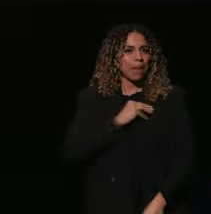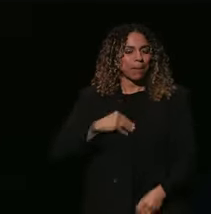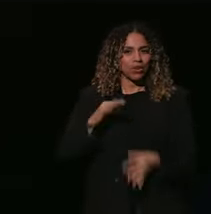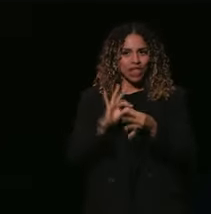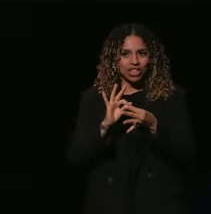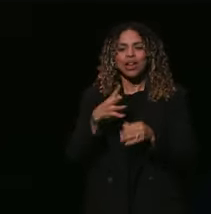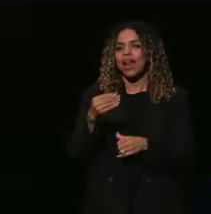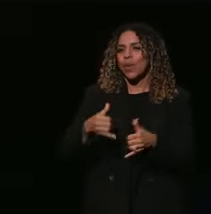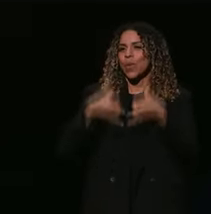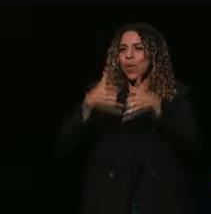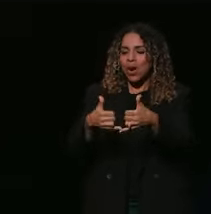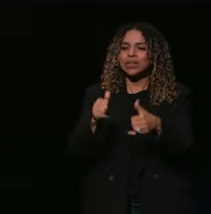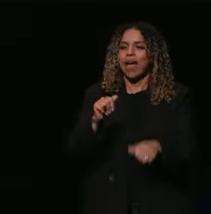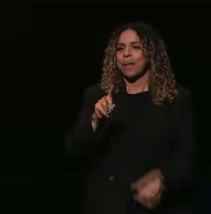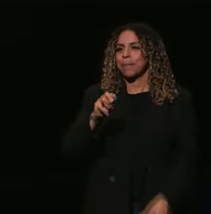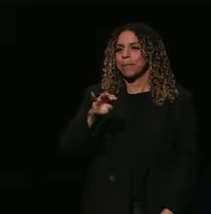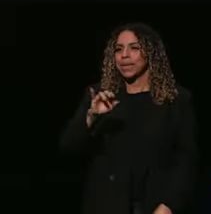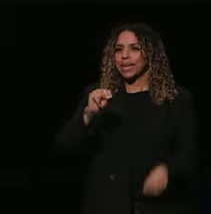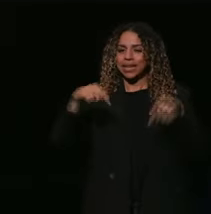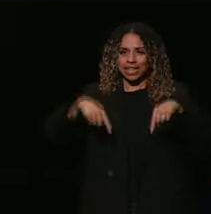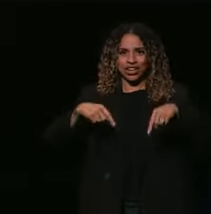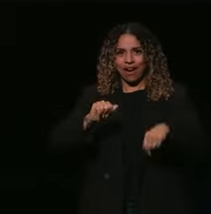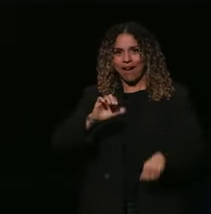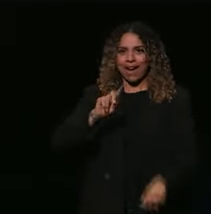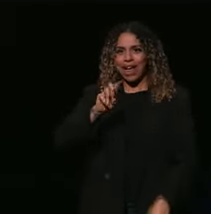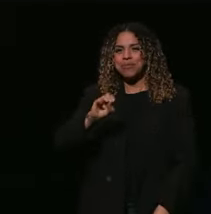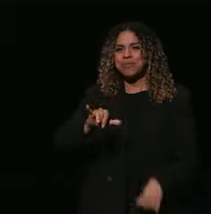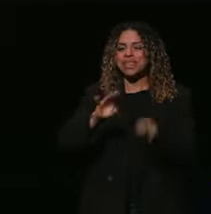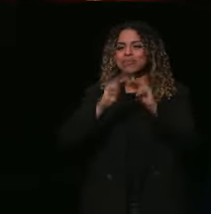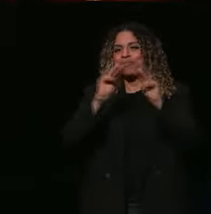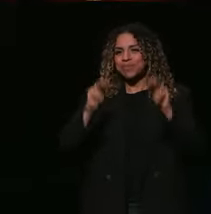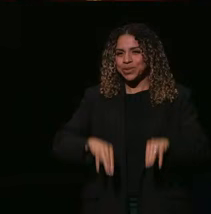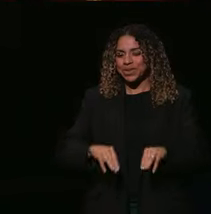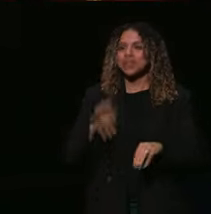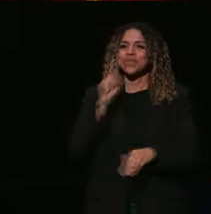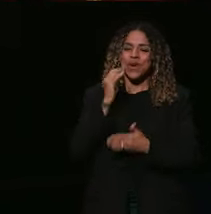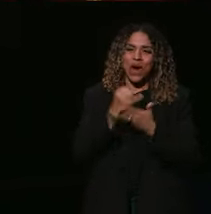Awards Administration at the Academy of Motion Picture Arts and Sciences.